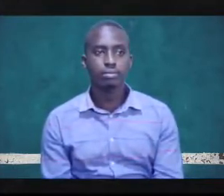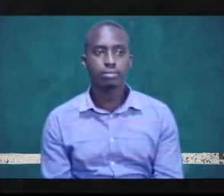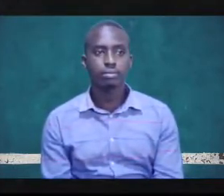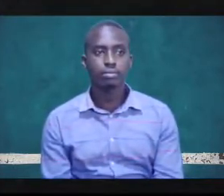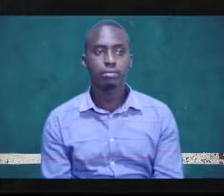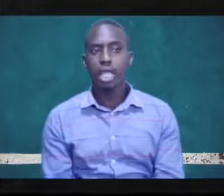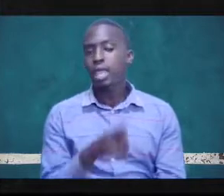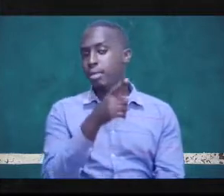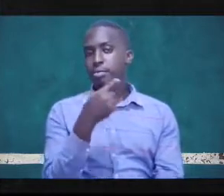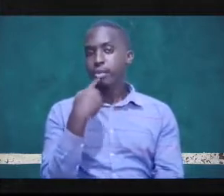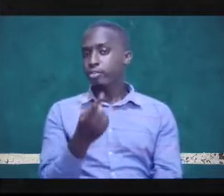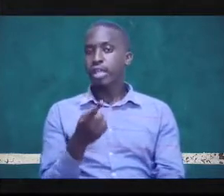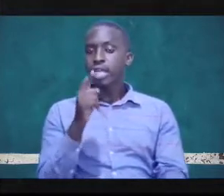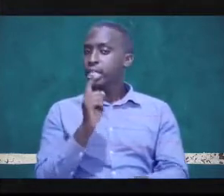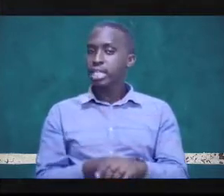combine,